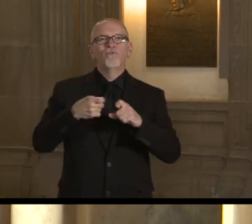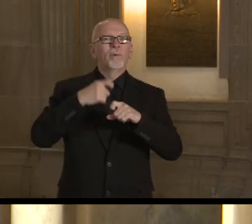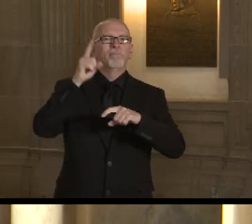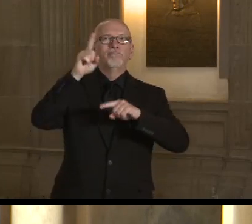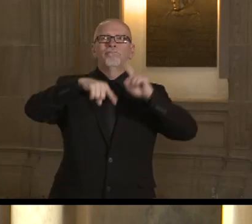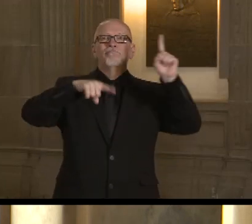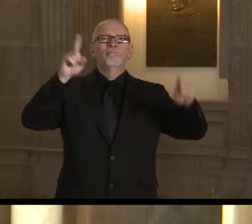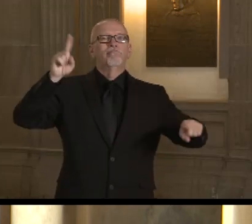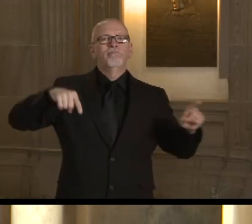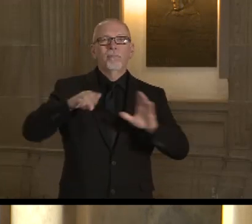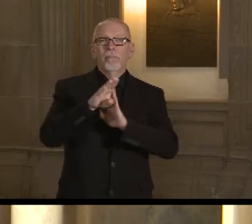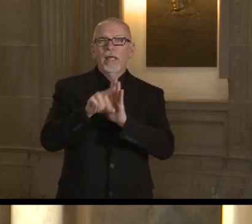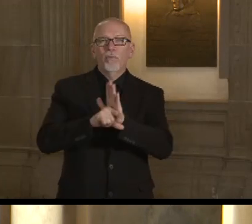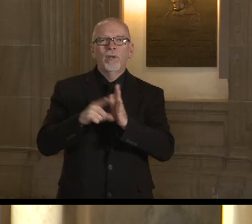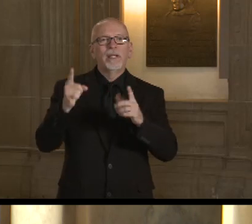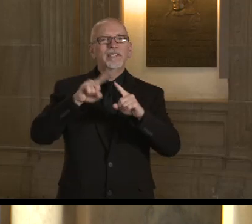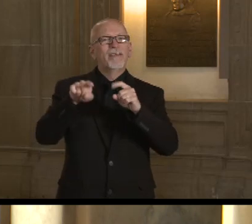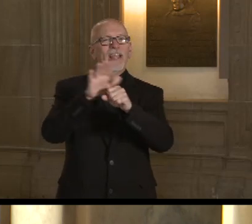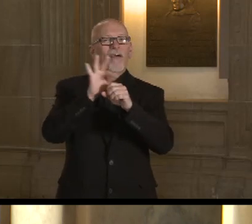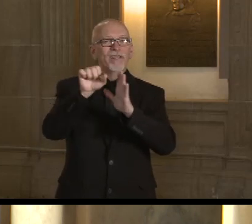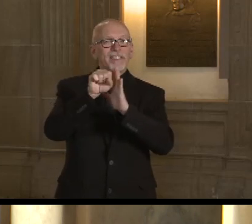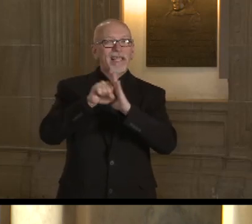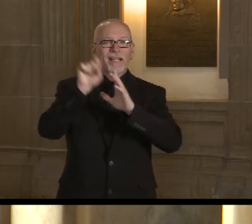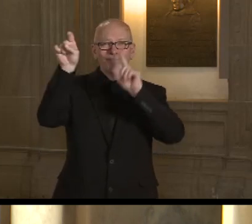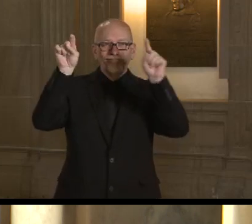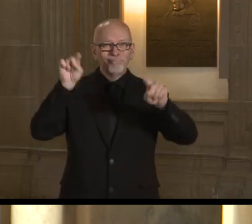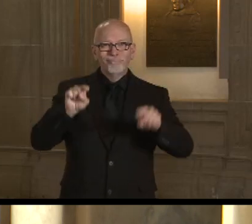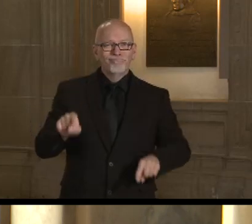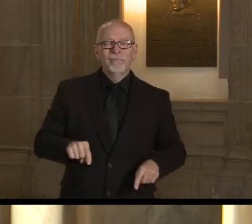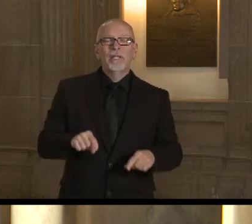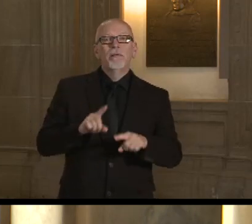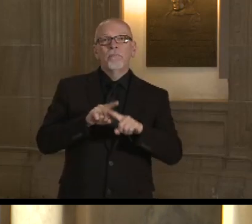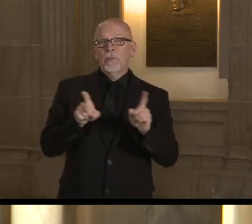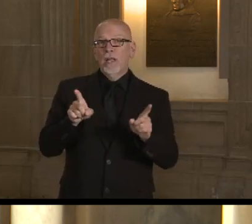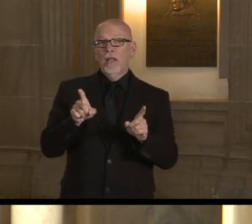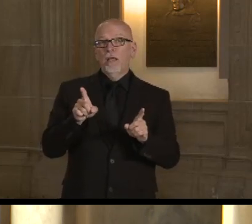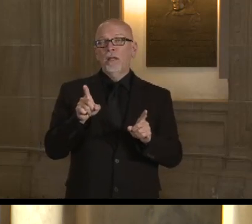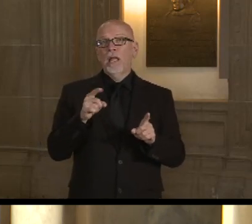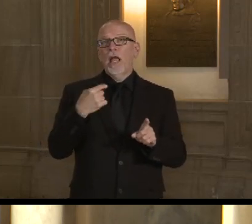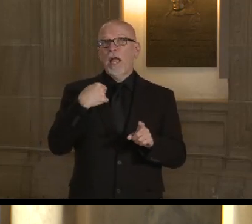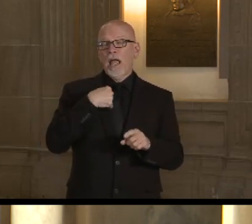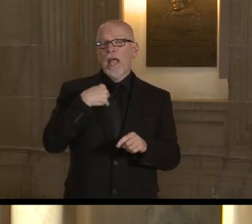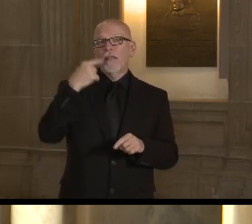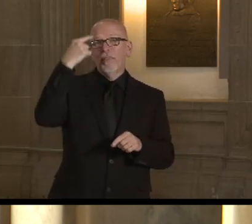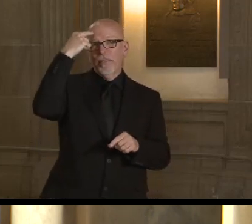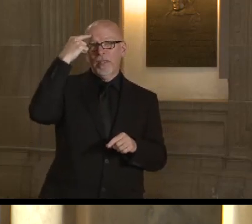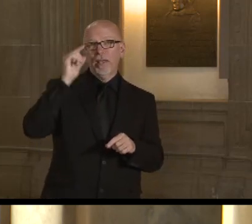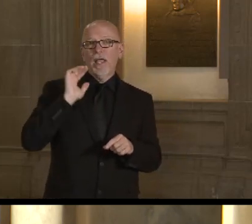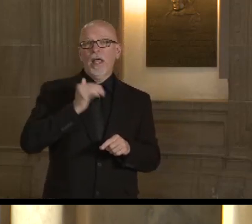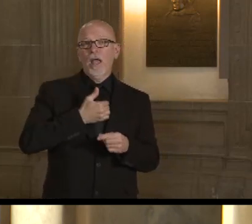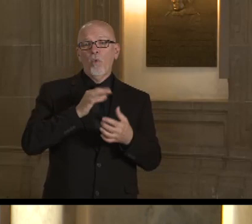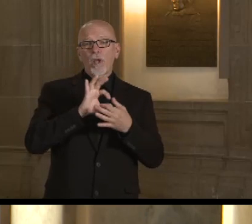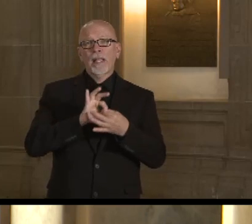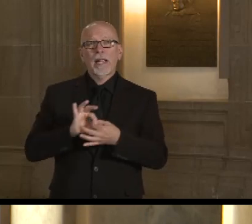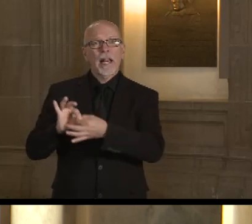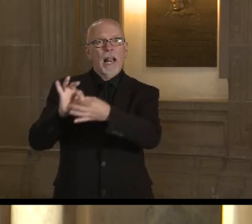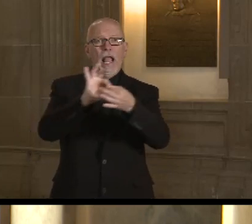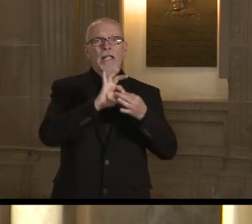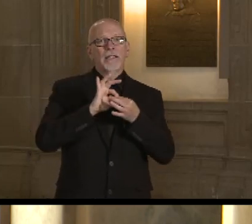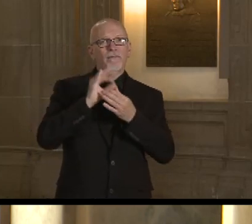diverse backgrounds and areas of the state. But I do think that our collective